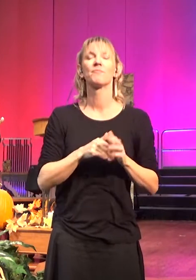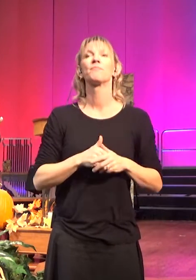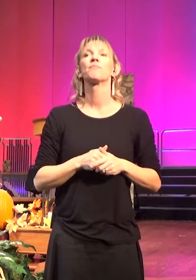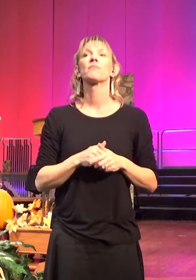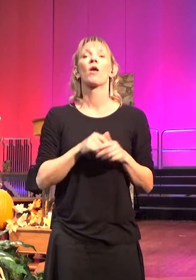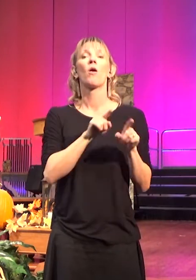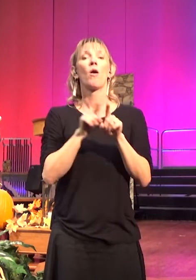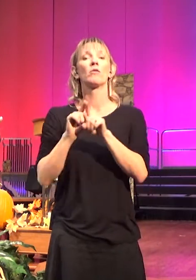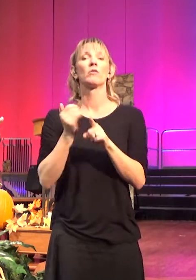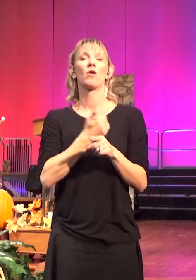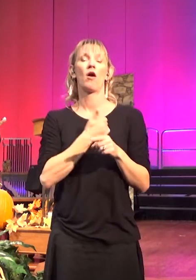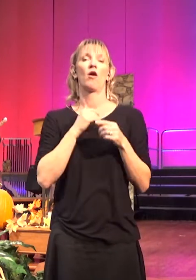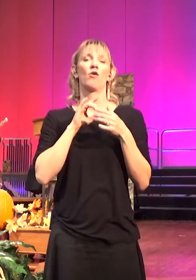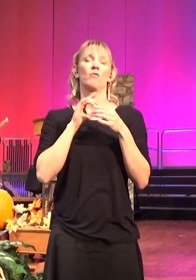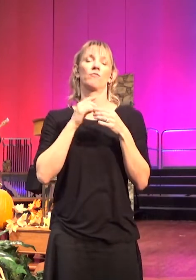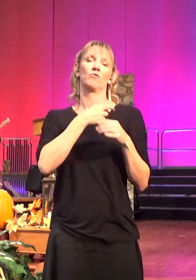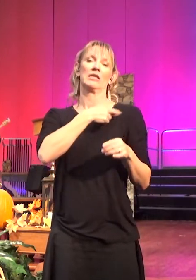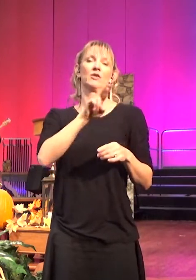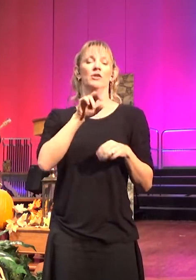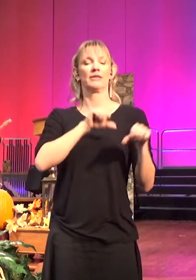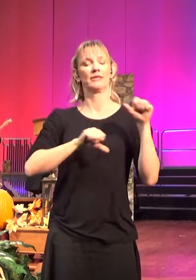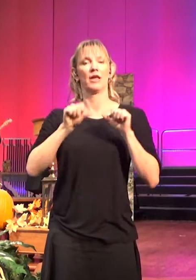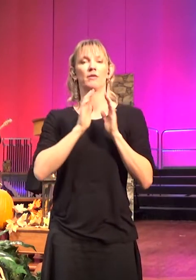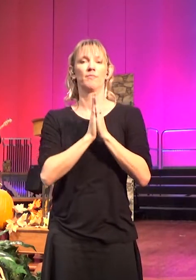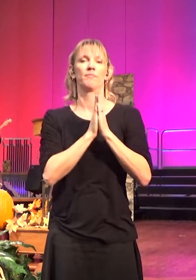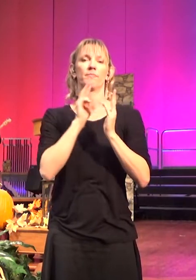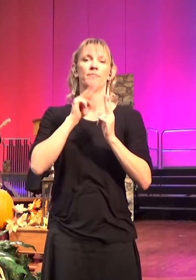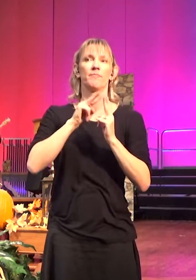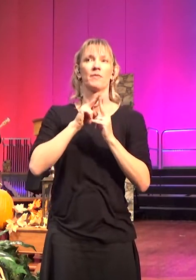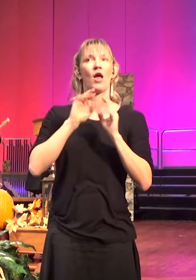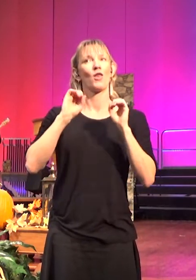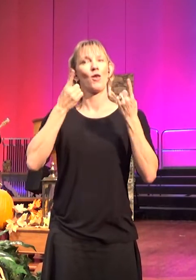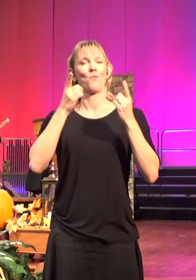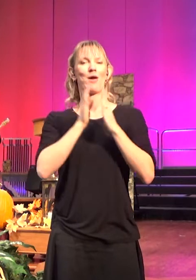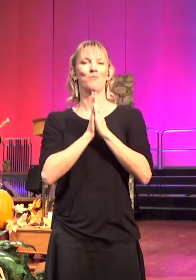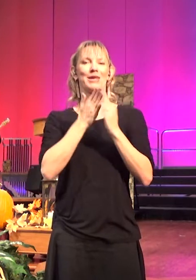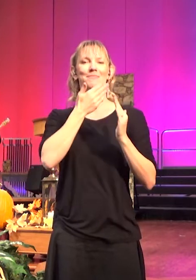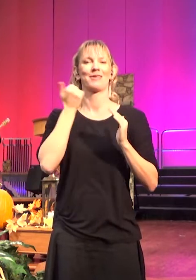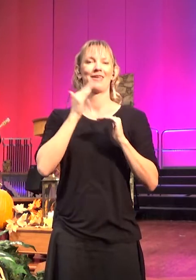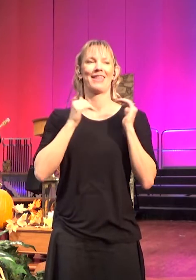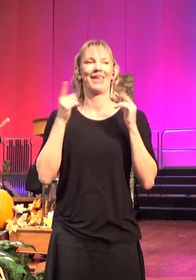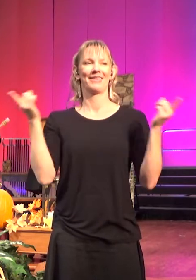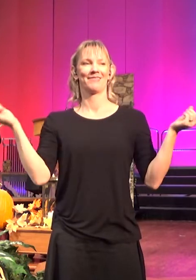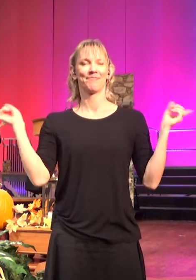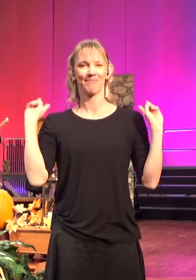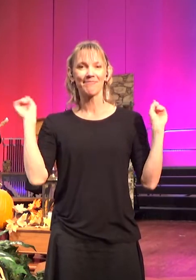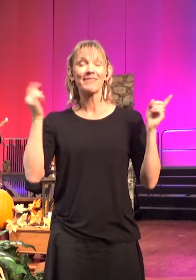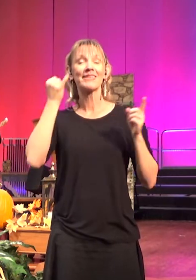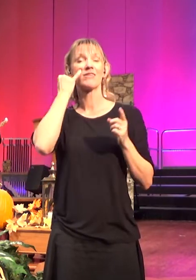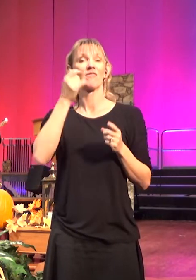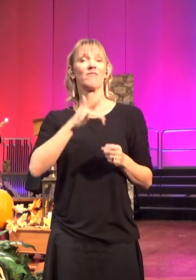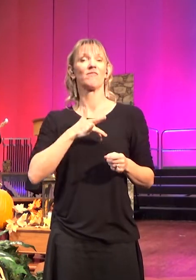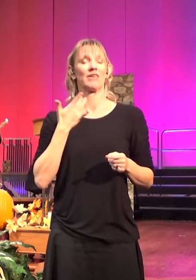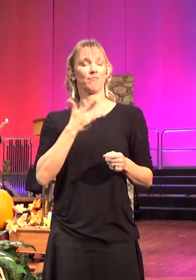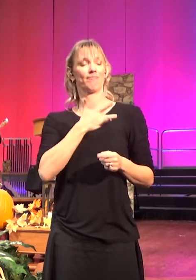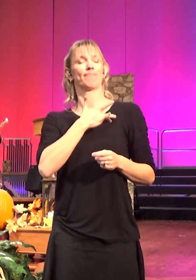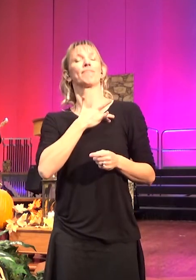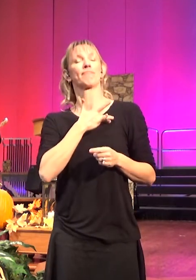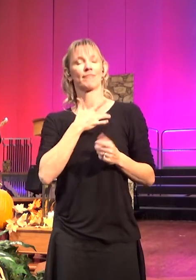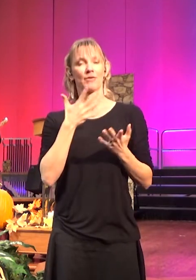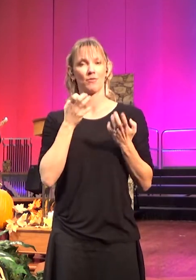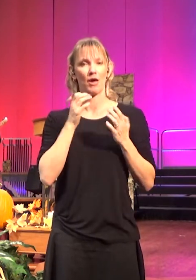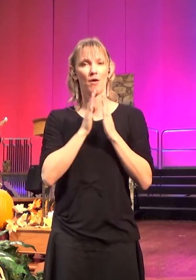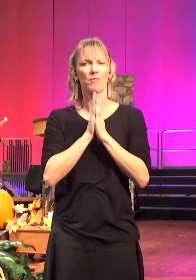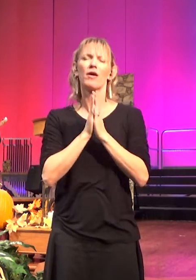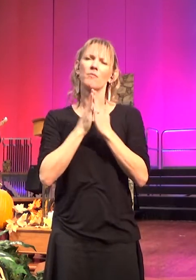hope you come back. And also our religious science practitioners. No one prays better than these people. And if prayer